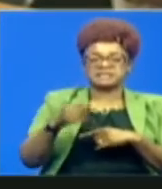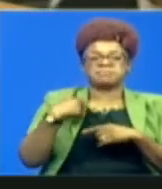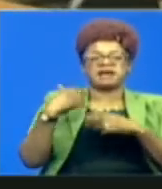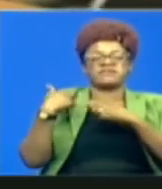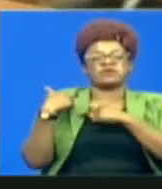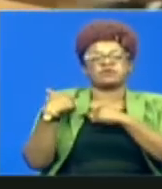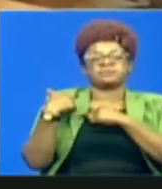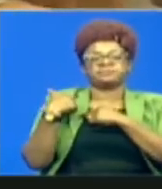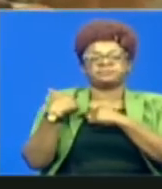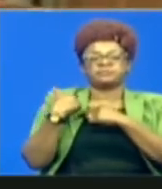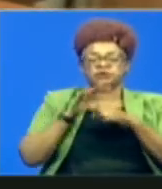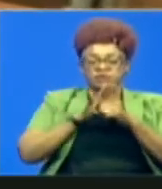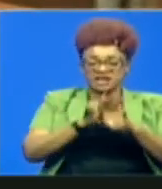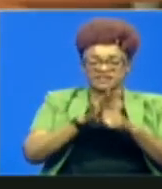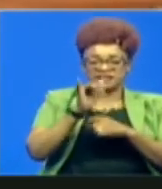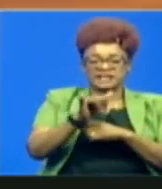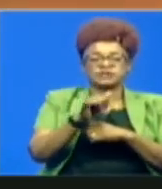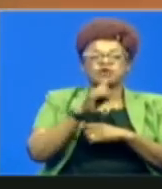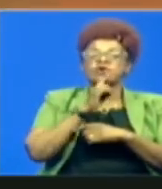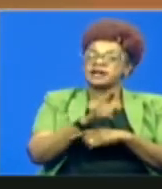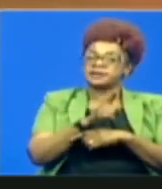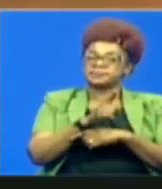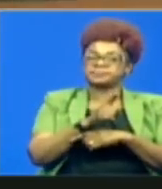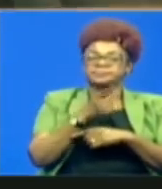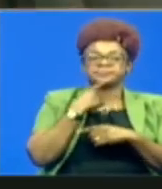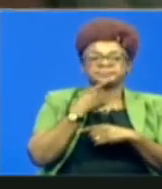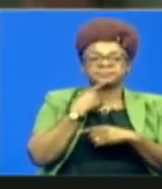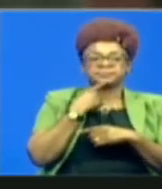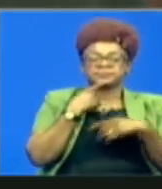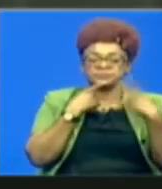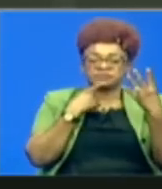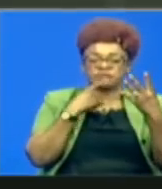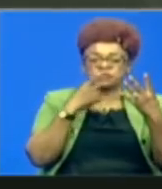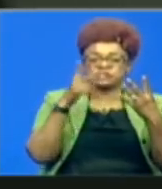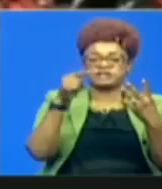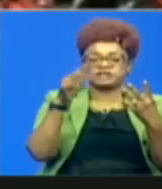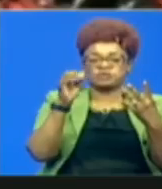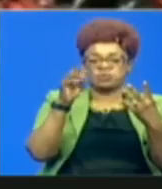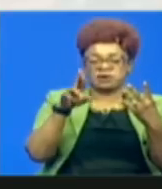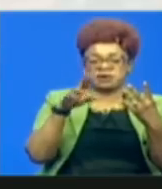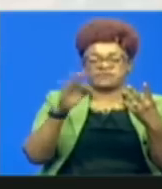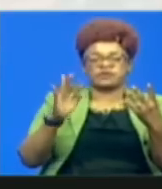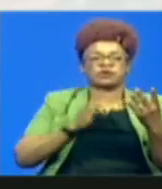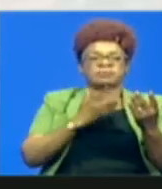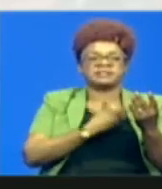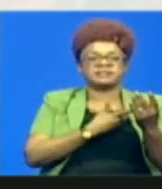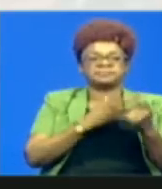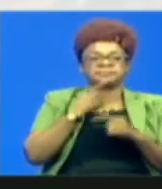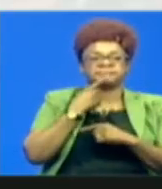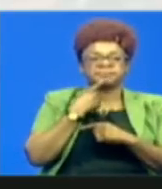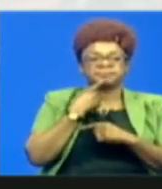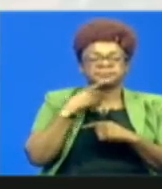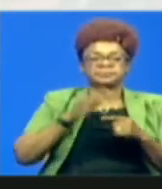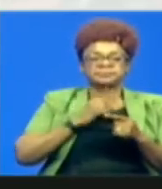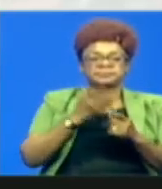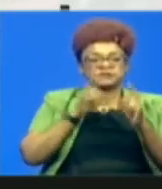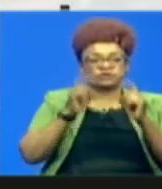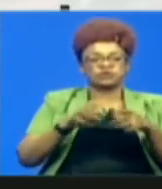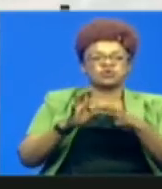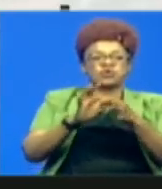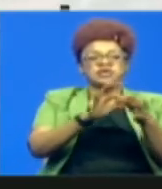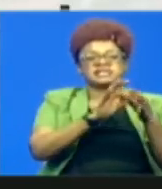the executive order. He outlines four terms of reference for the committee. He says the committee should